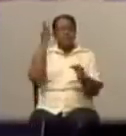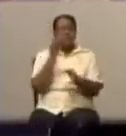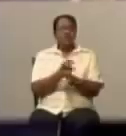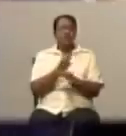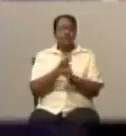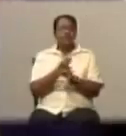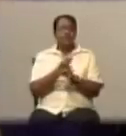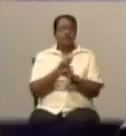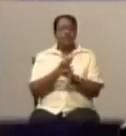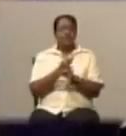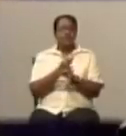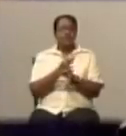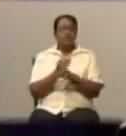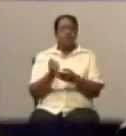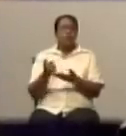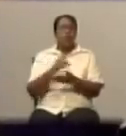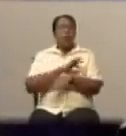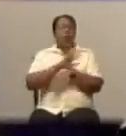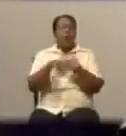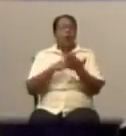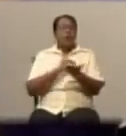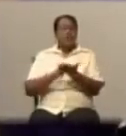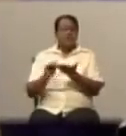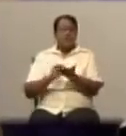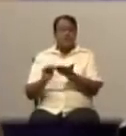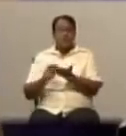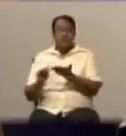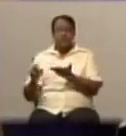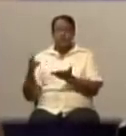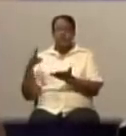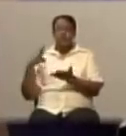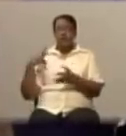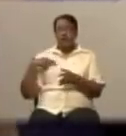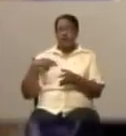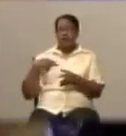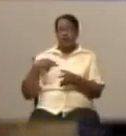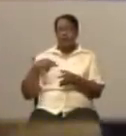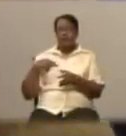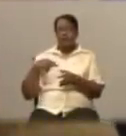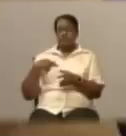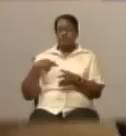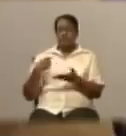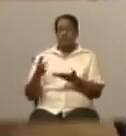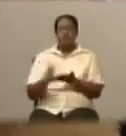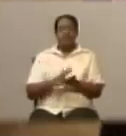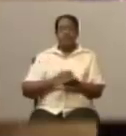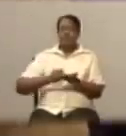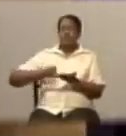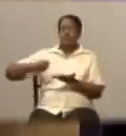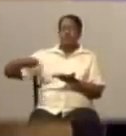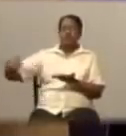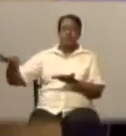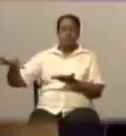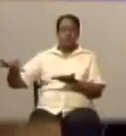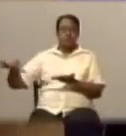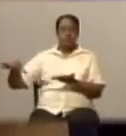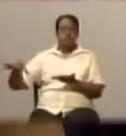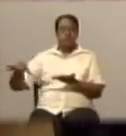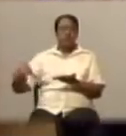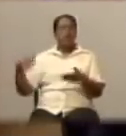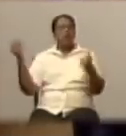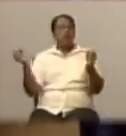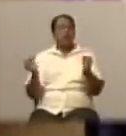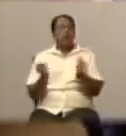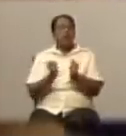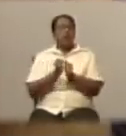remove all the excuses and prioritize God. Because to belong to Him means